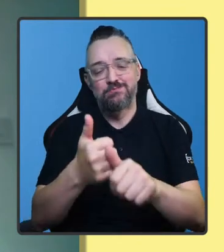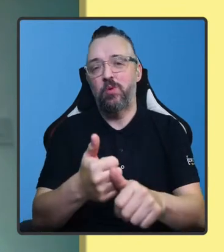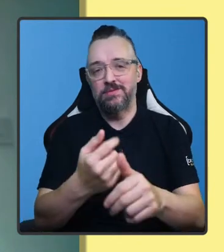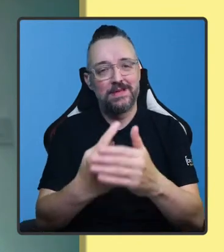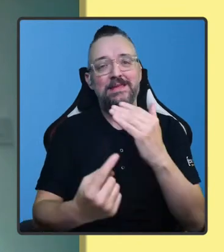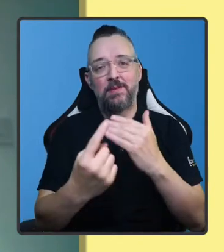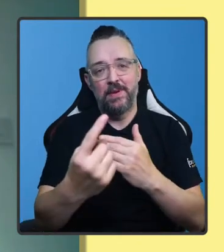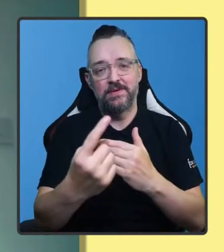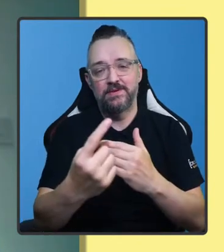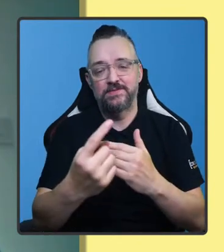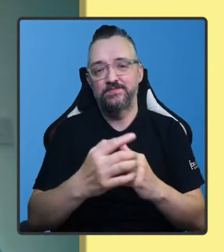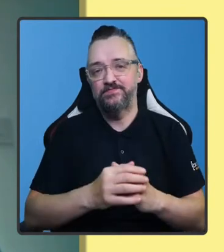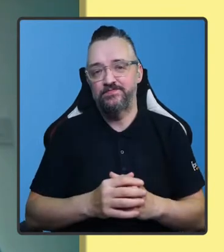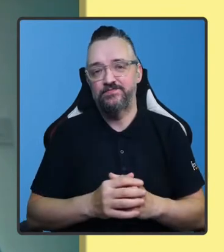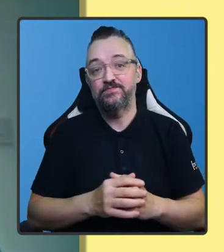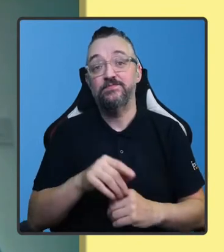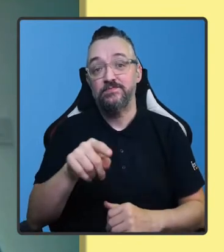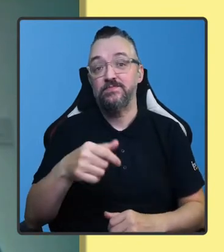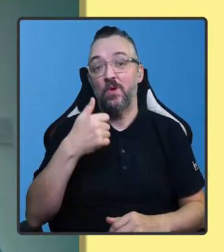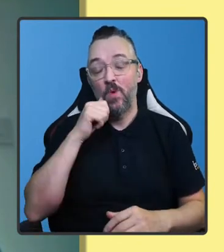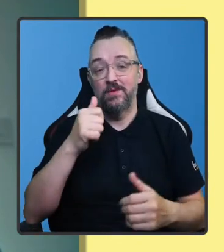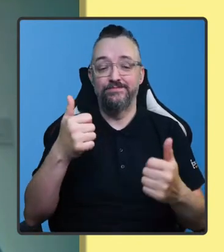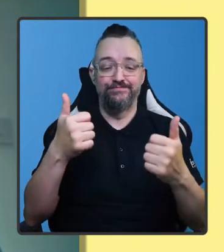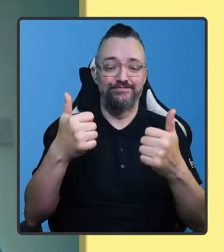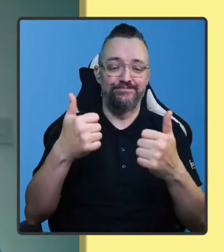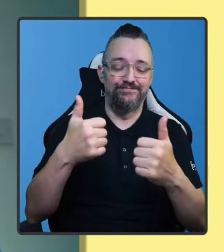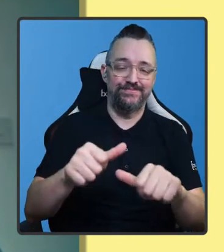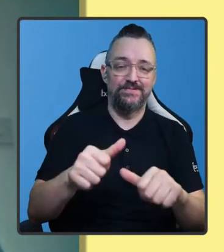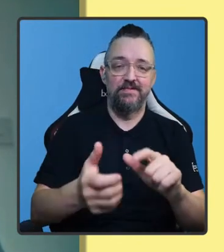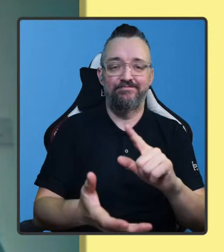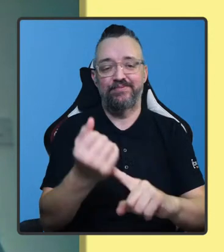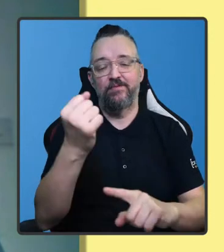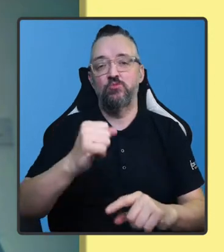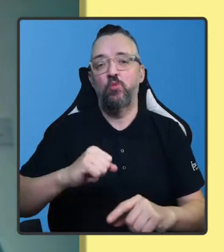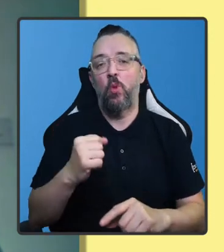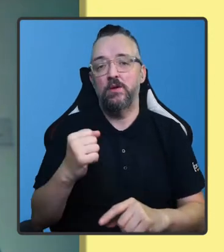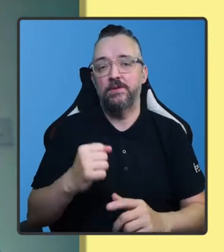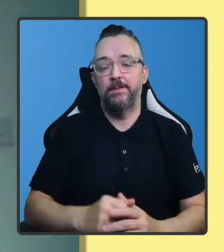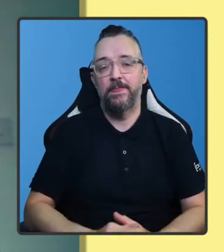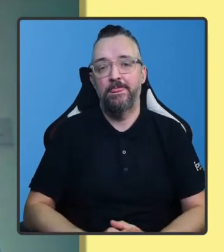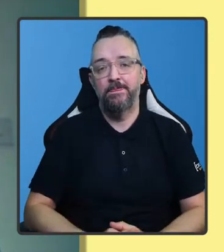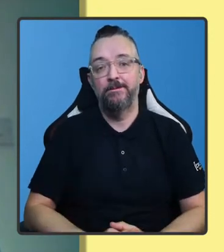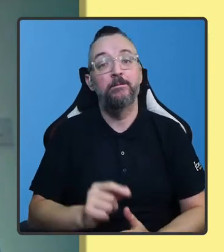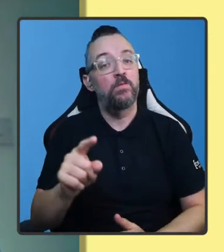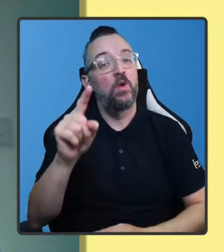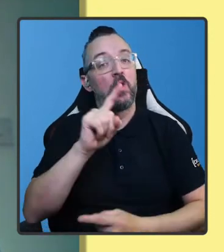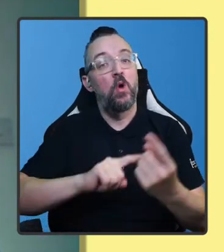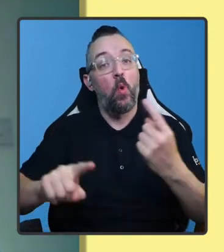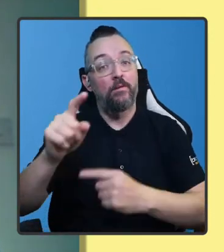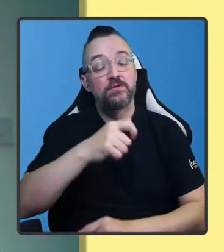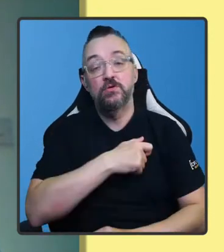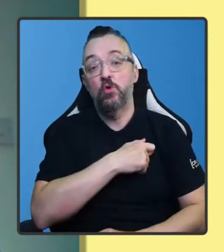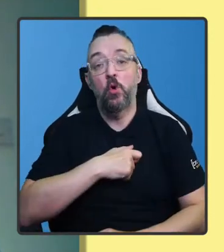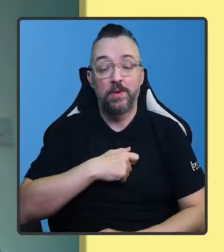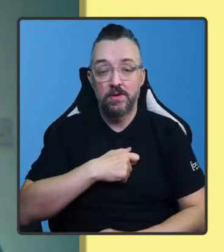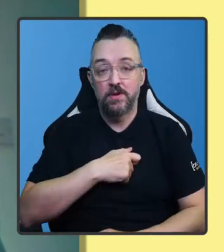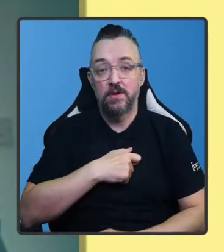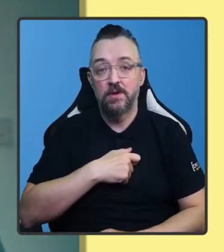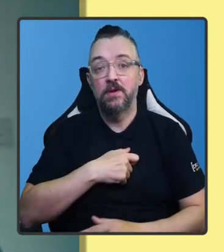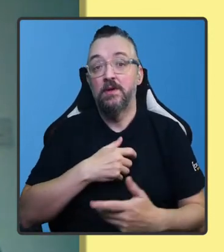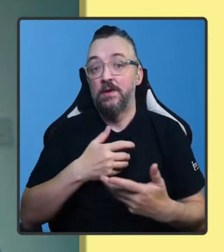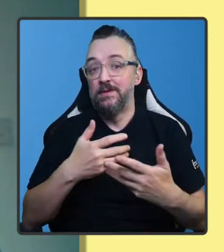movement that will deliver so much for our country. The Conferences Committee has done what it